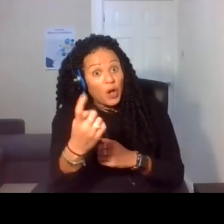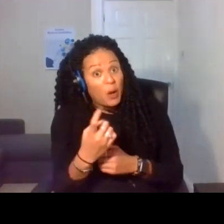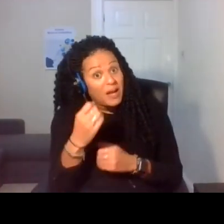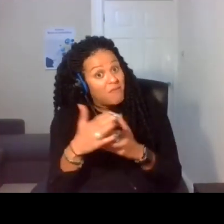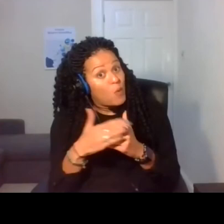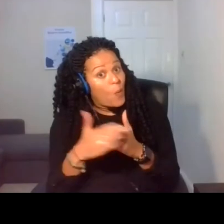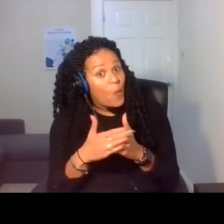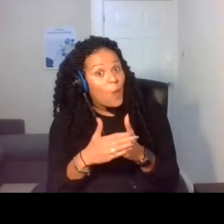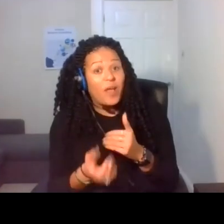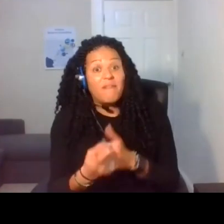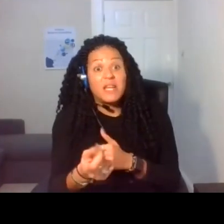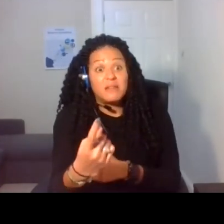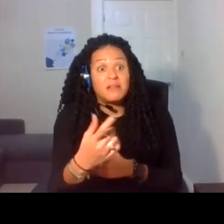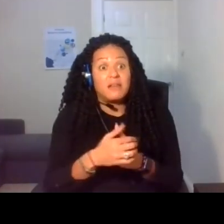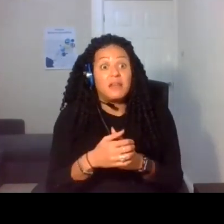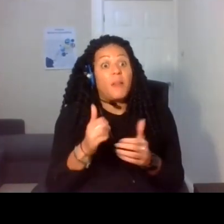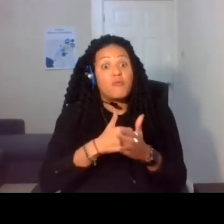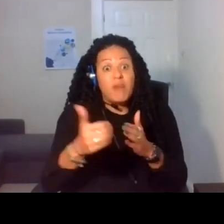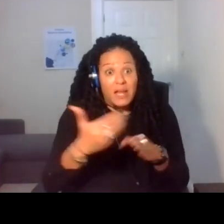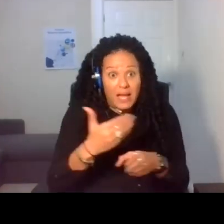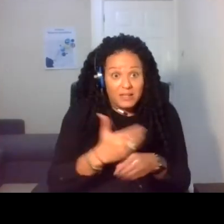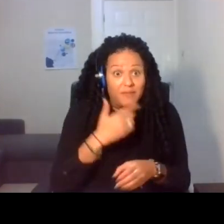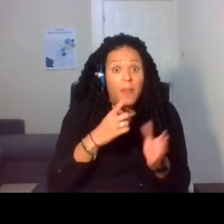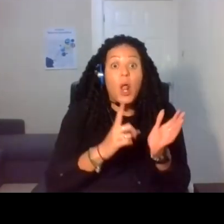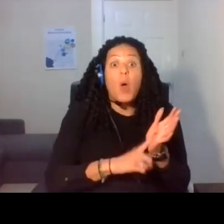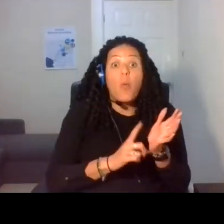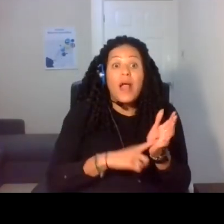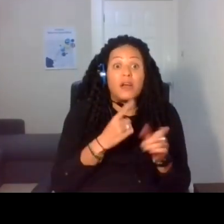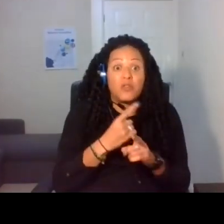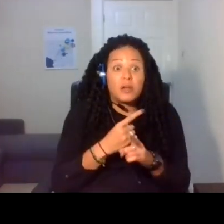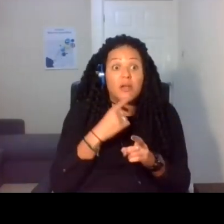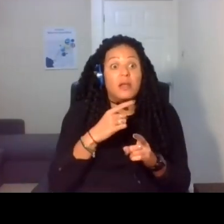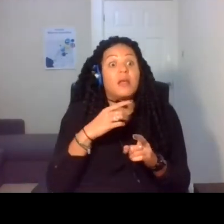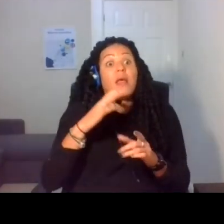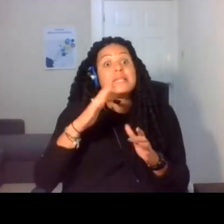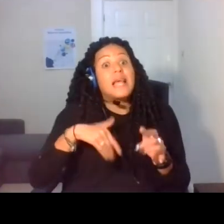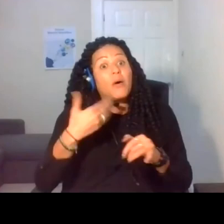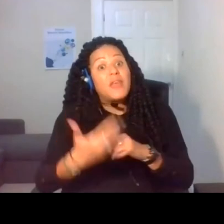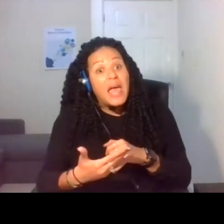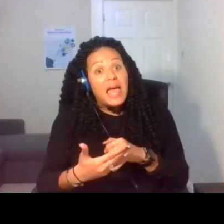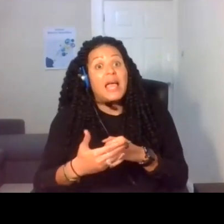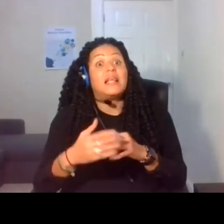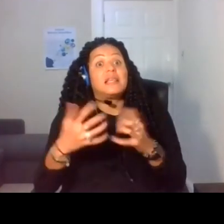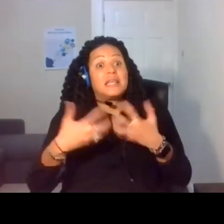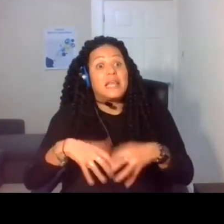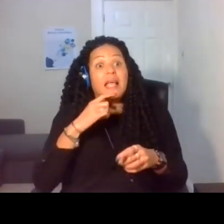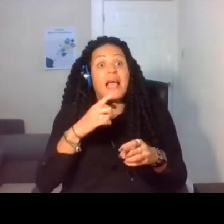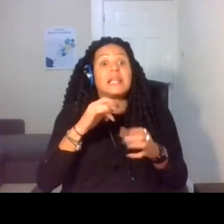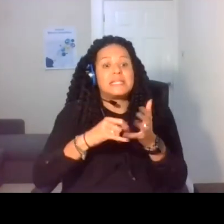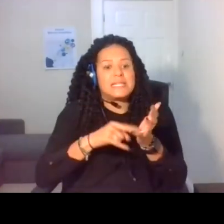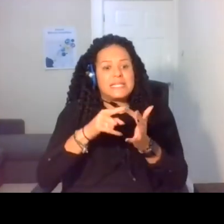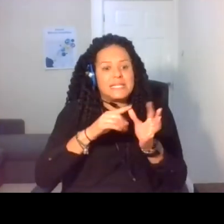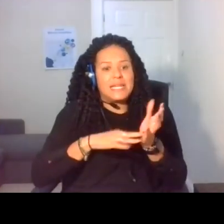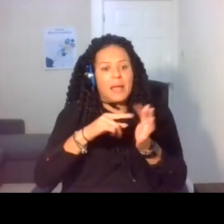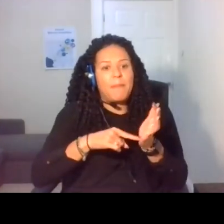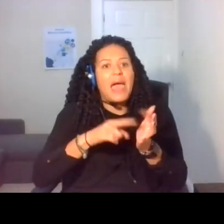more. So there are the regular activities that Lowena's already told us about, the South End Tech and Essex Steamettes coding workshops. There's